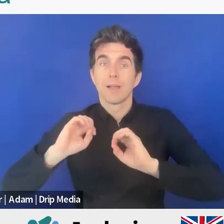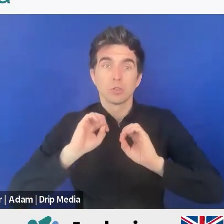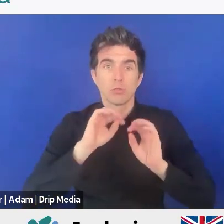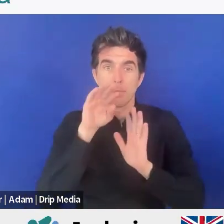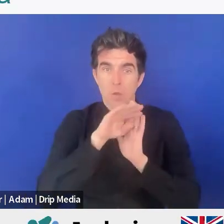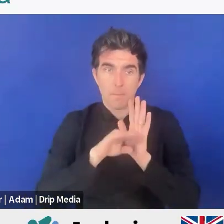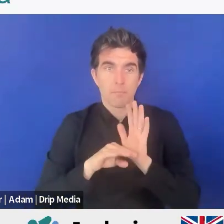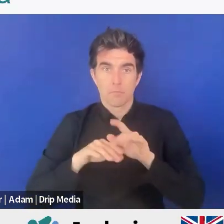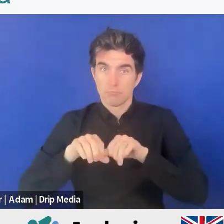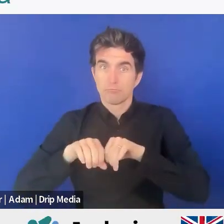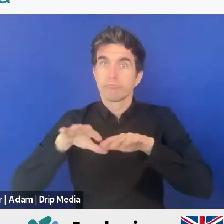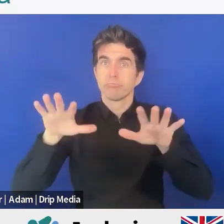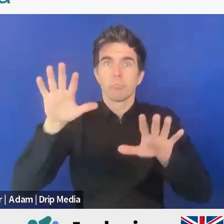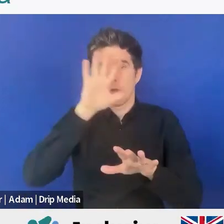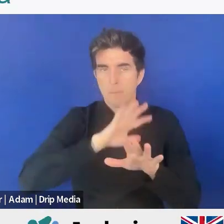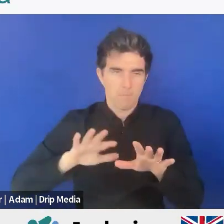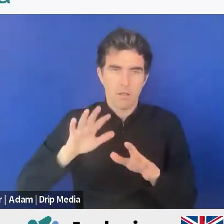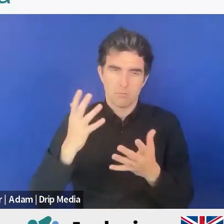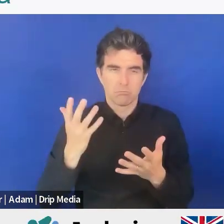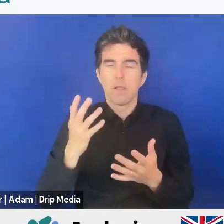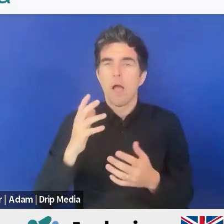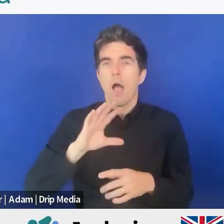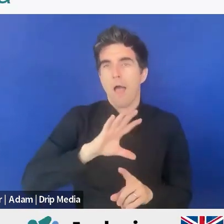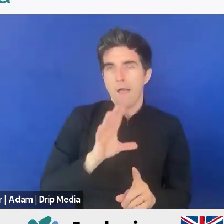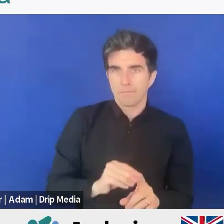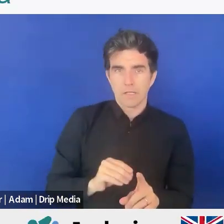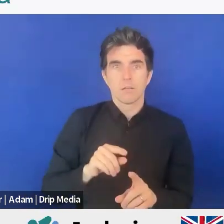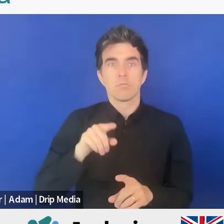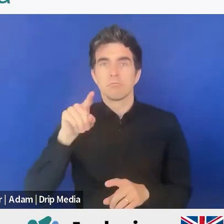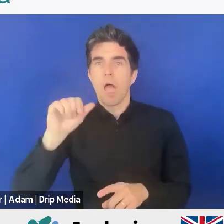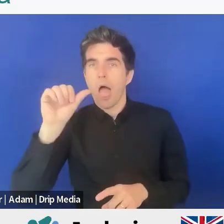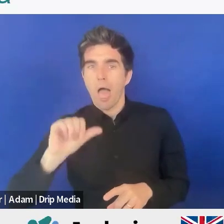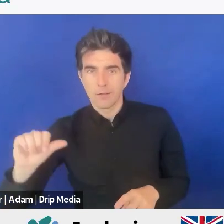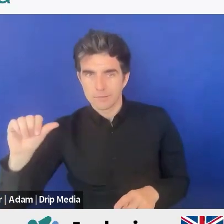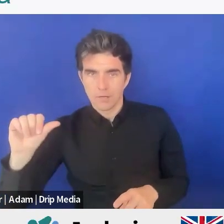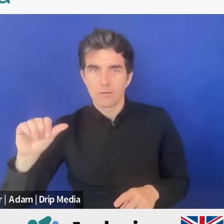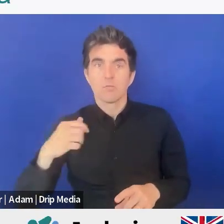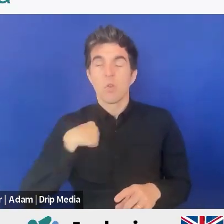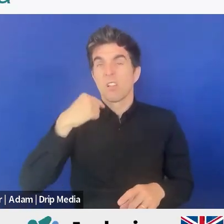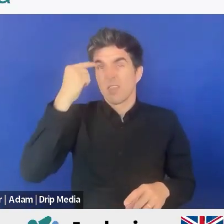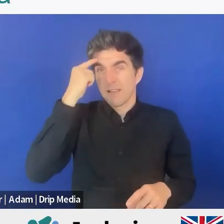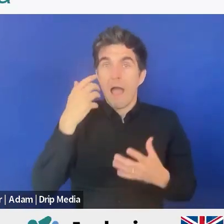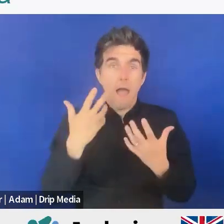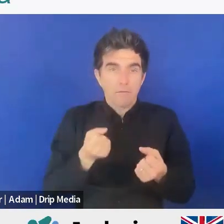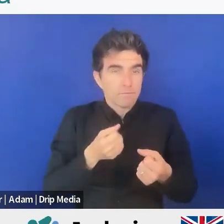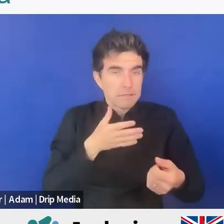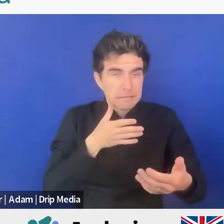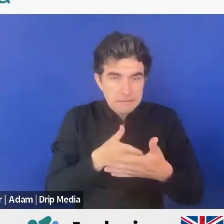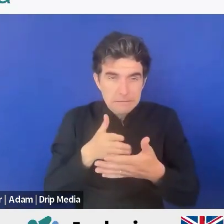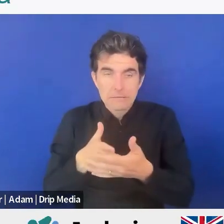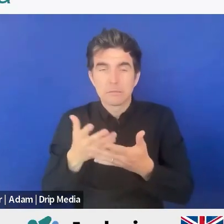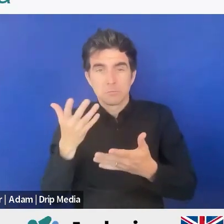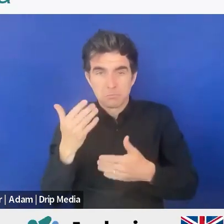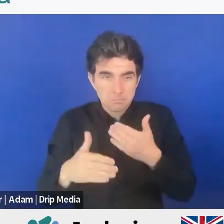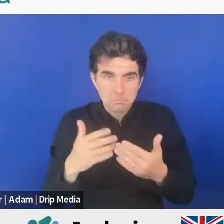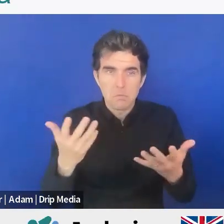predominantly in Africa and Asia. And so I think some of the challenges for us is to how to, you know, how much in a sense